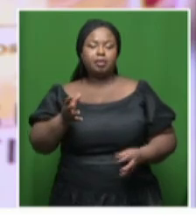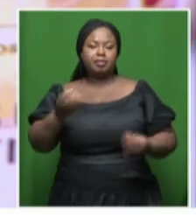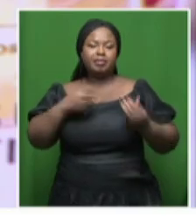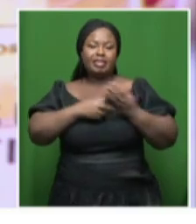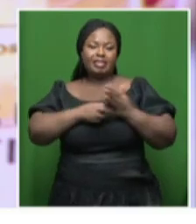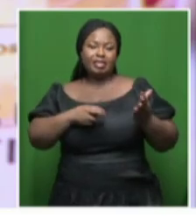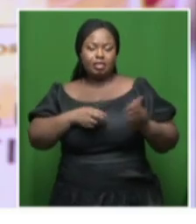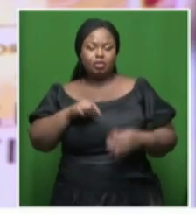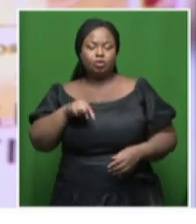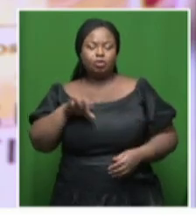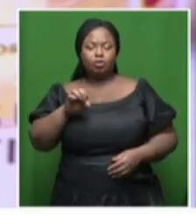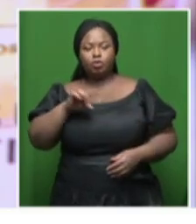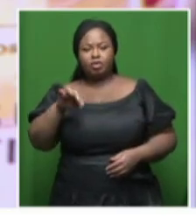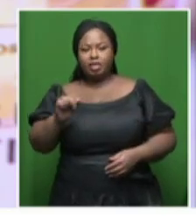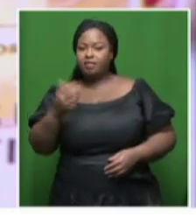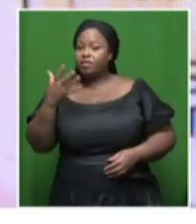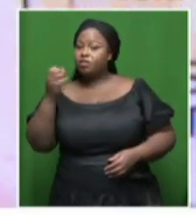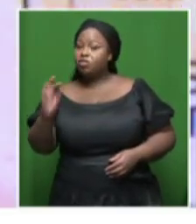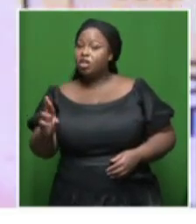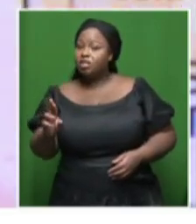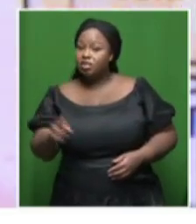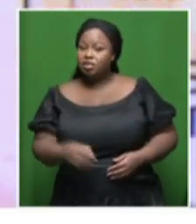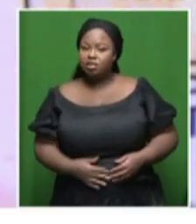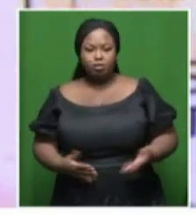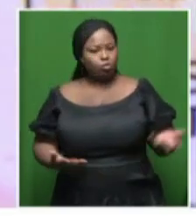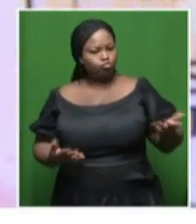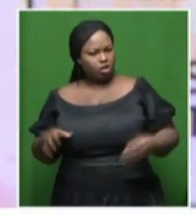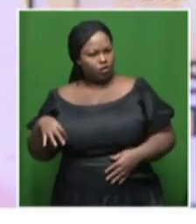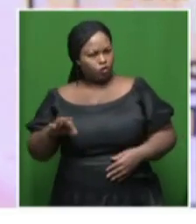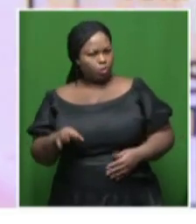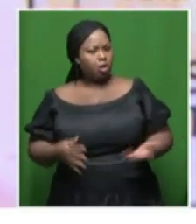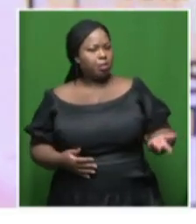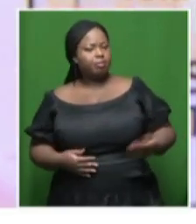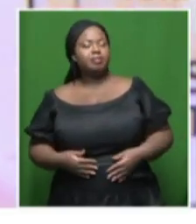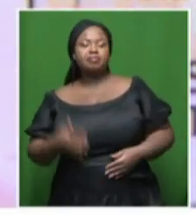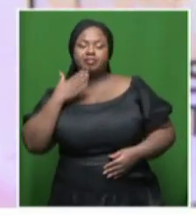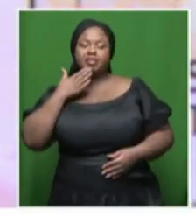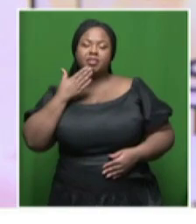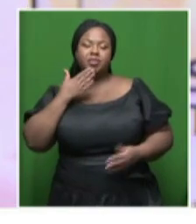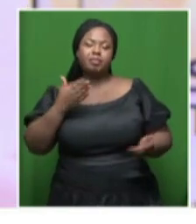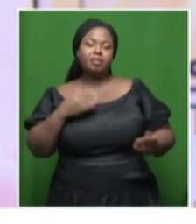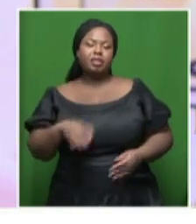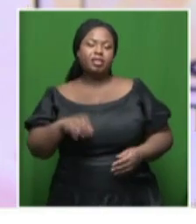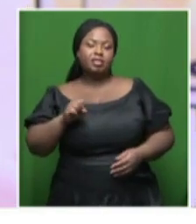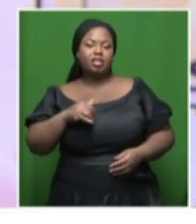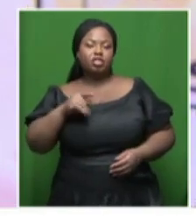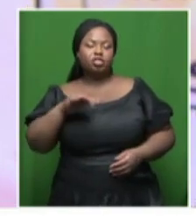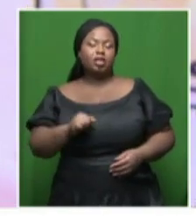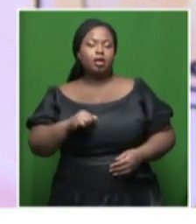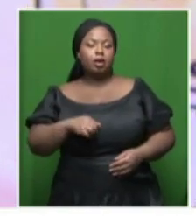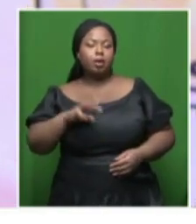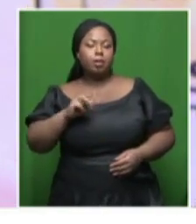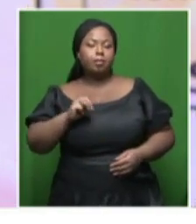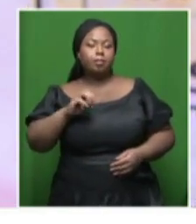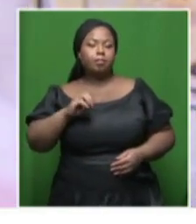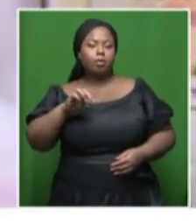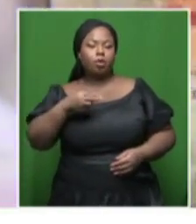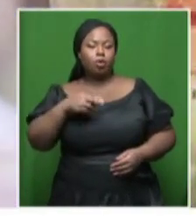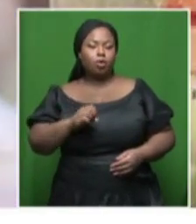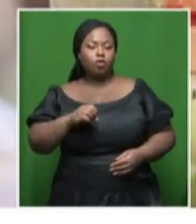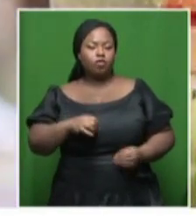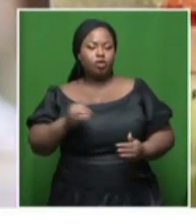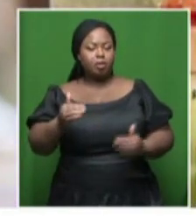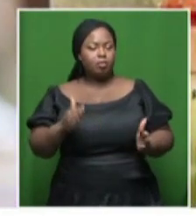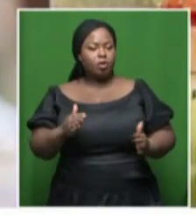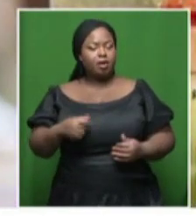Yes, quicket.co.za. $50. You know what? It's affordable. Thank you so much, Stacia Conradie, who is the Mmoho Block Market